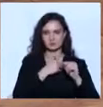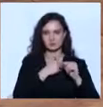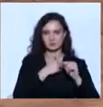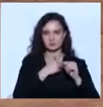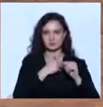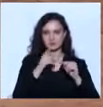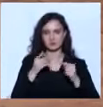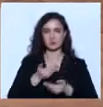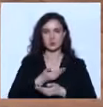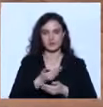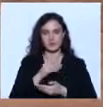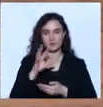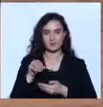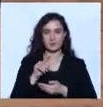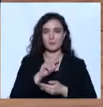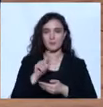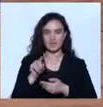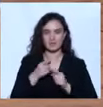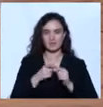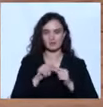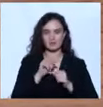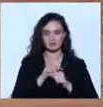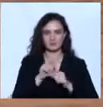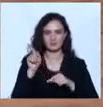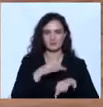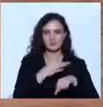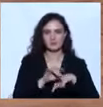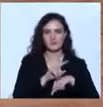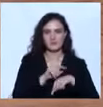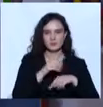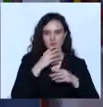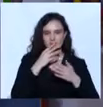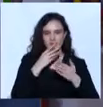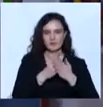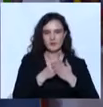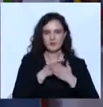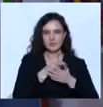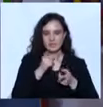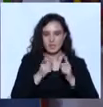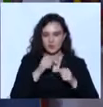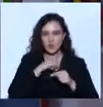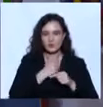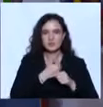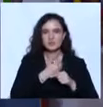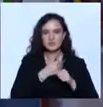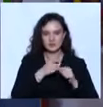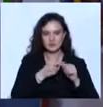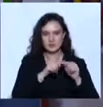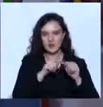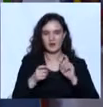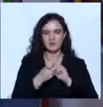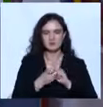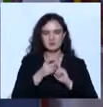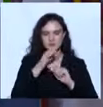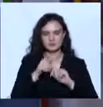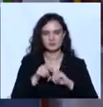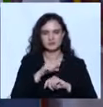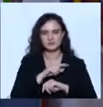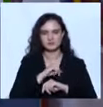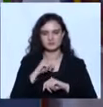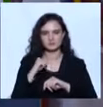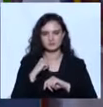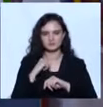domestic life, but he is forced to act on his natural instincts during these fights. He is forced